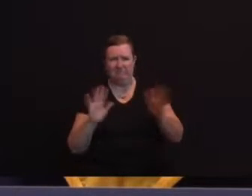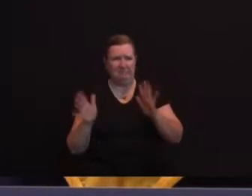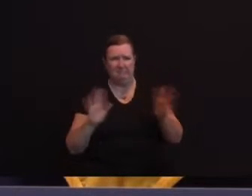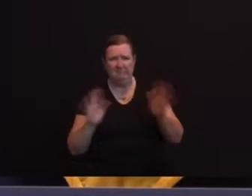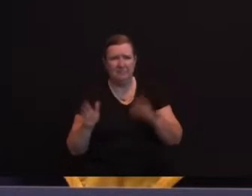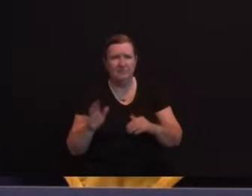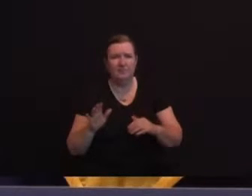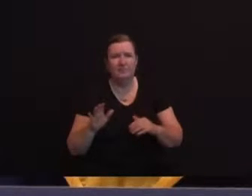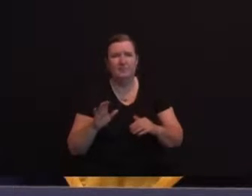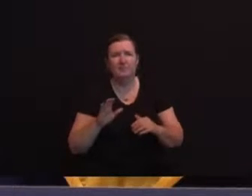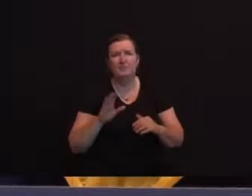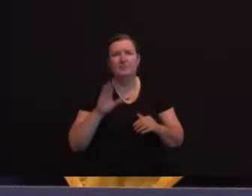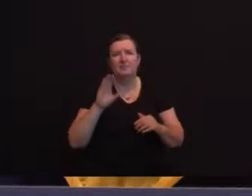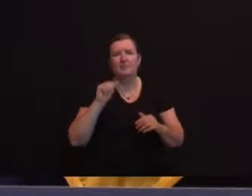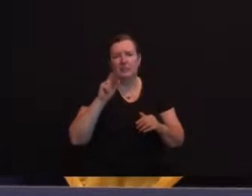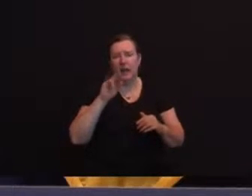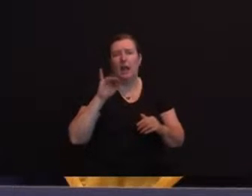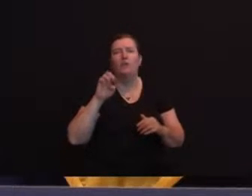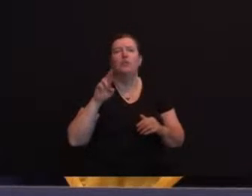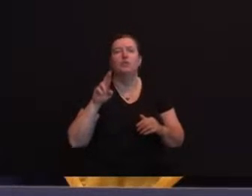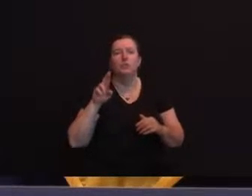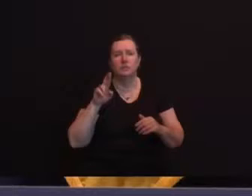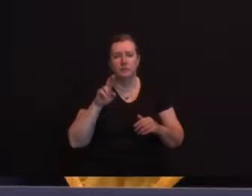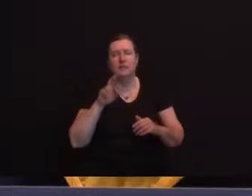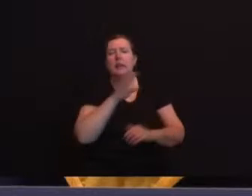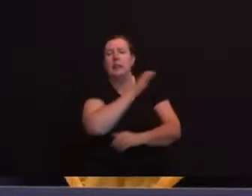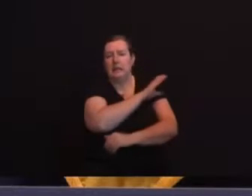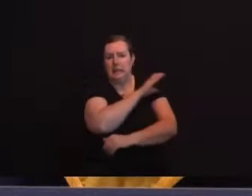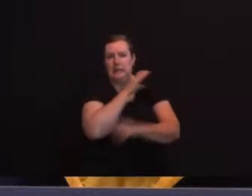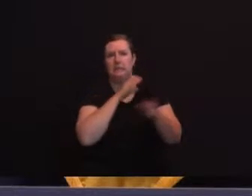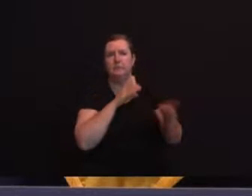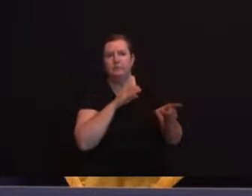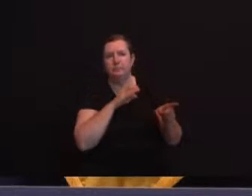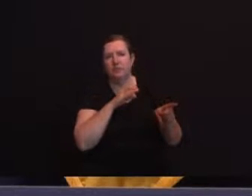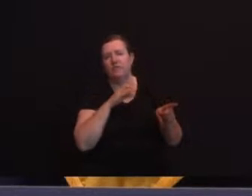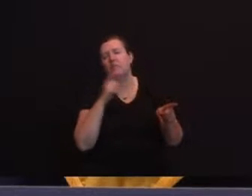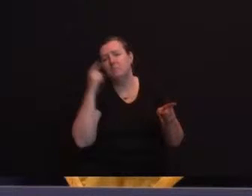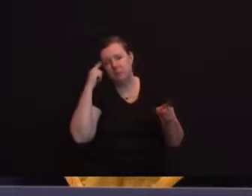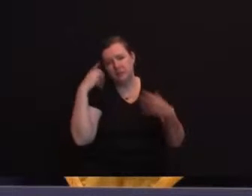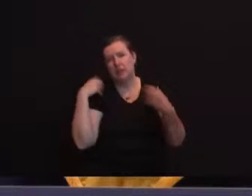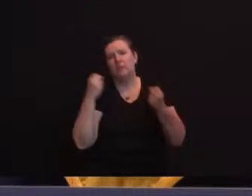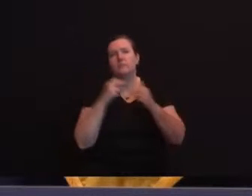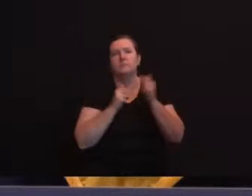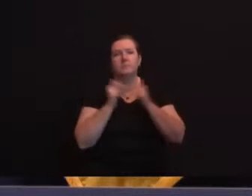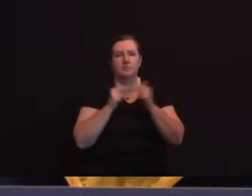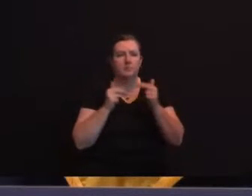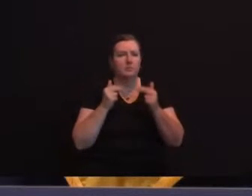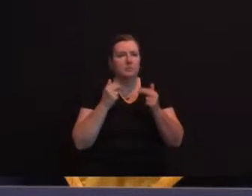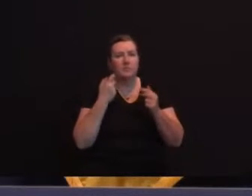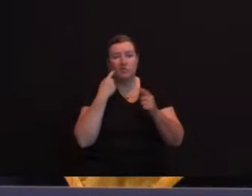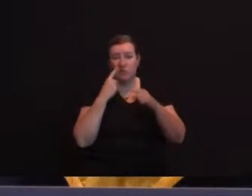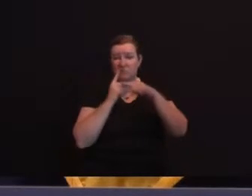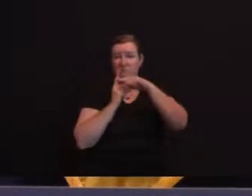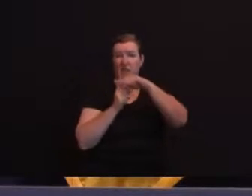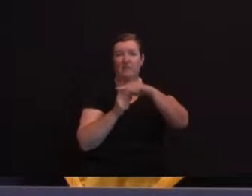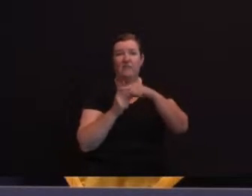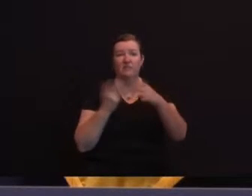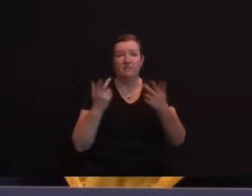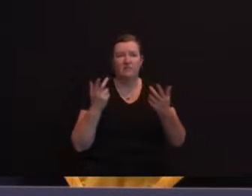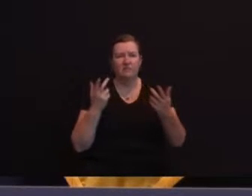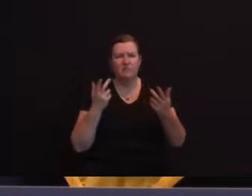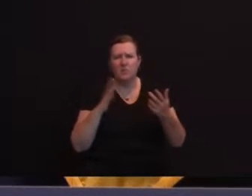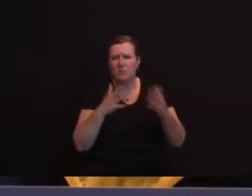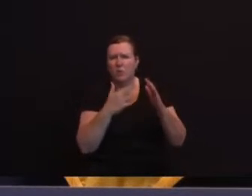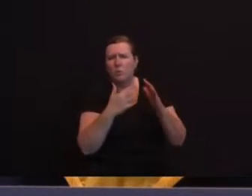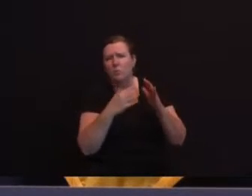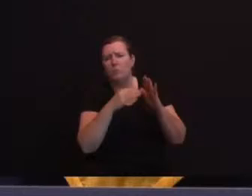and isolation protocols for mental health facilities, and do they differ from congregate living facilities like long-term care centers? One more, should testing please.